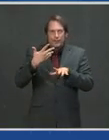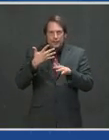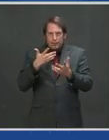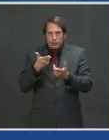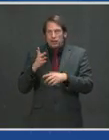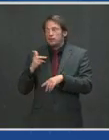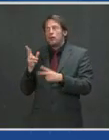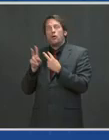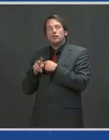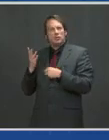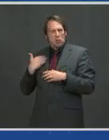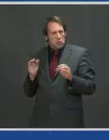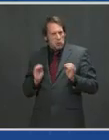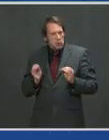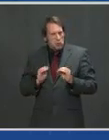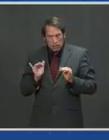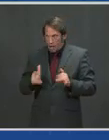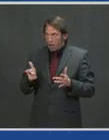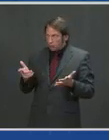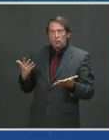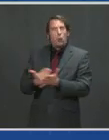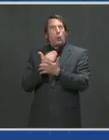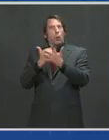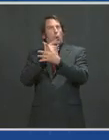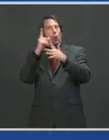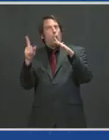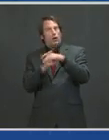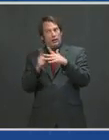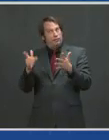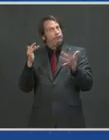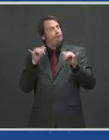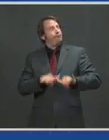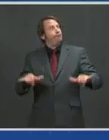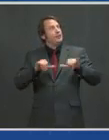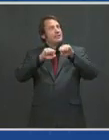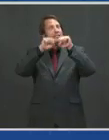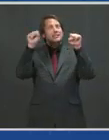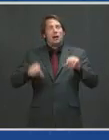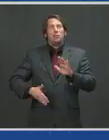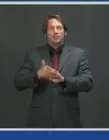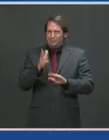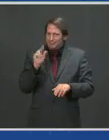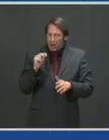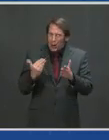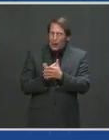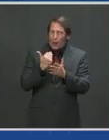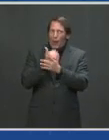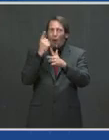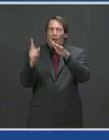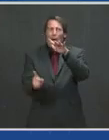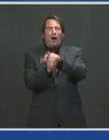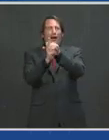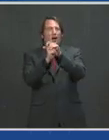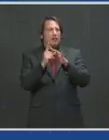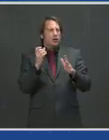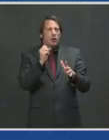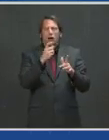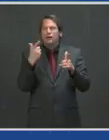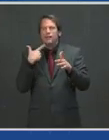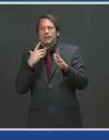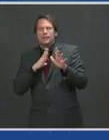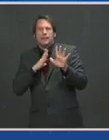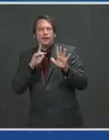ourselves to imagine that roads could connect our nation across state lines. The idea of